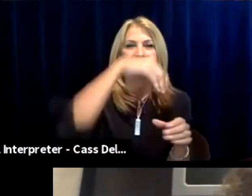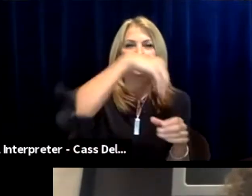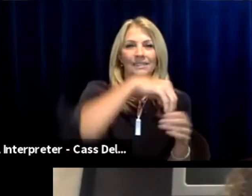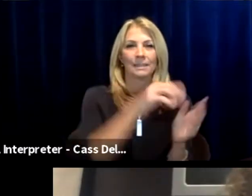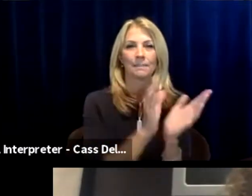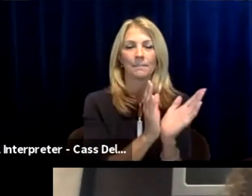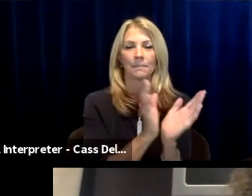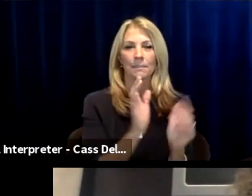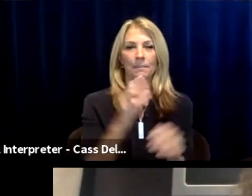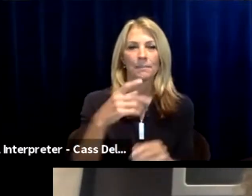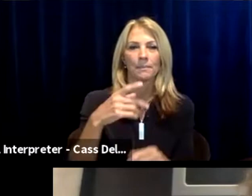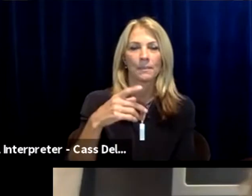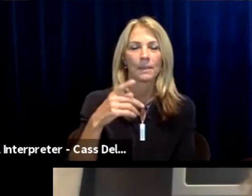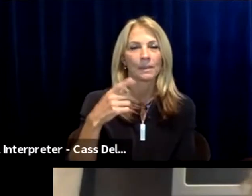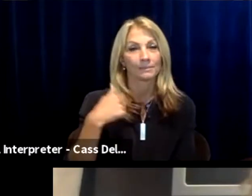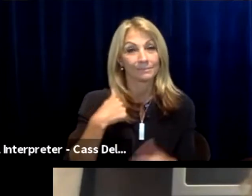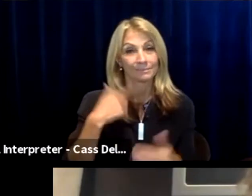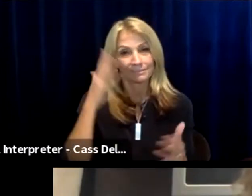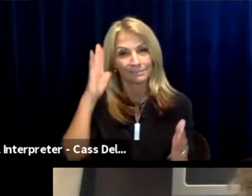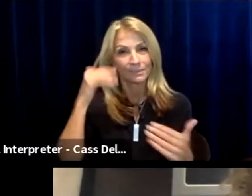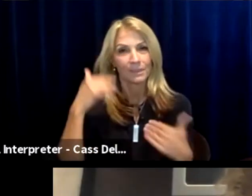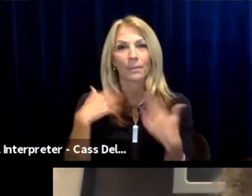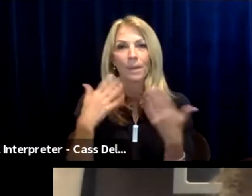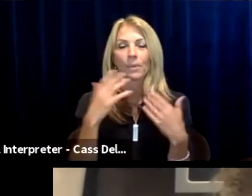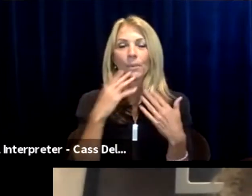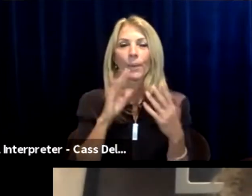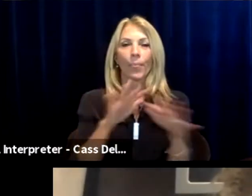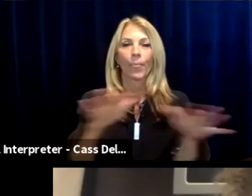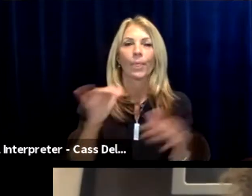the flour everywhere, so.